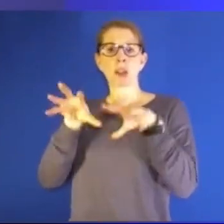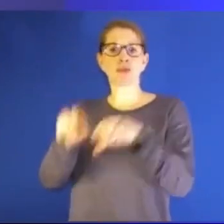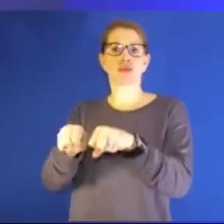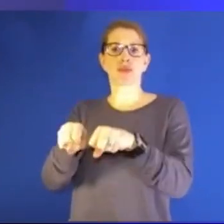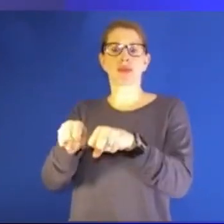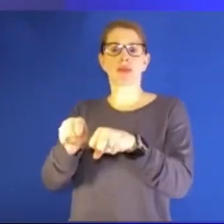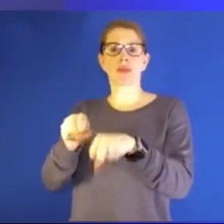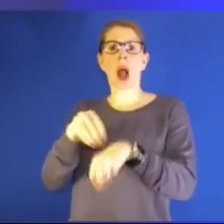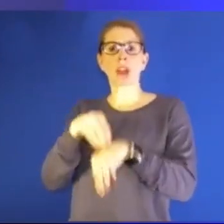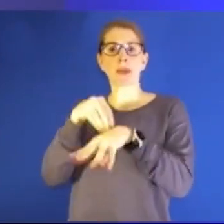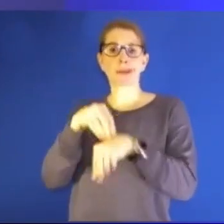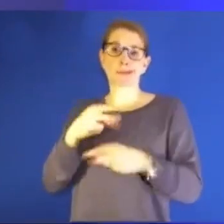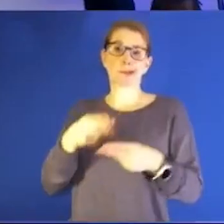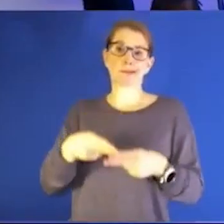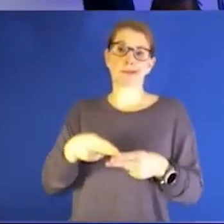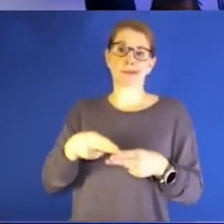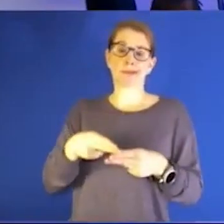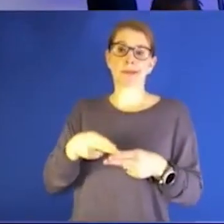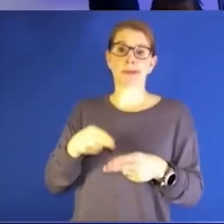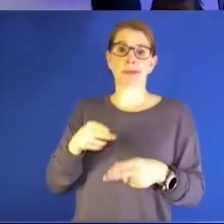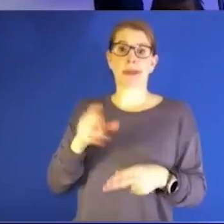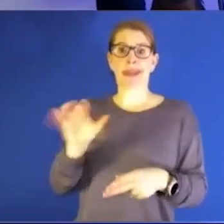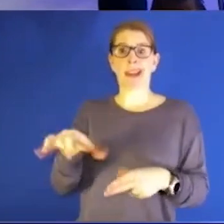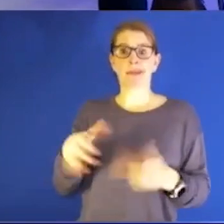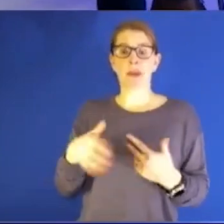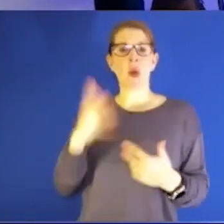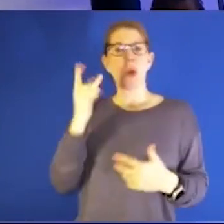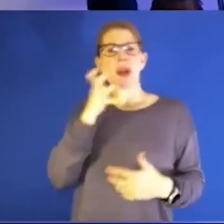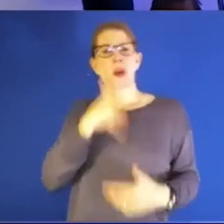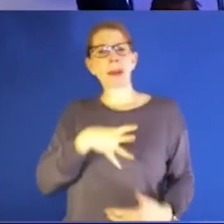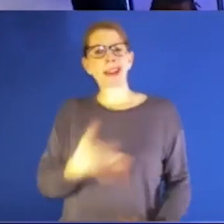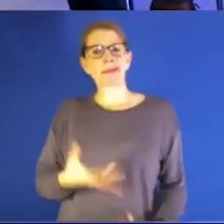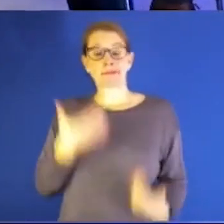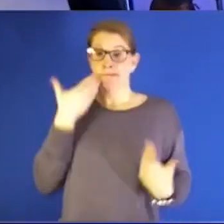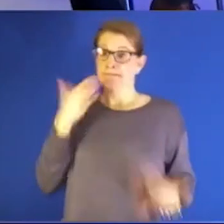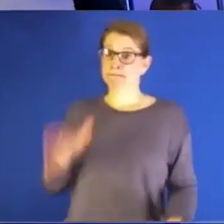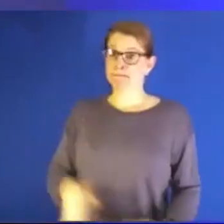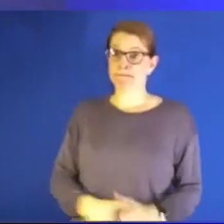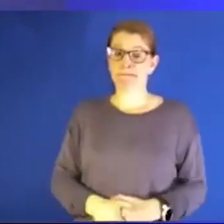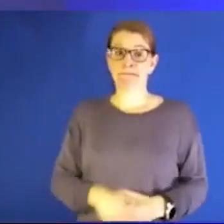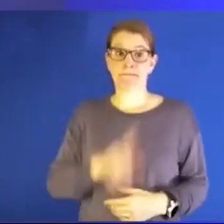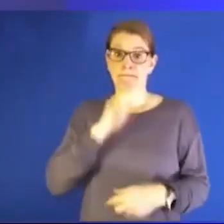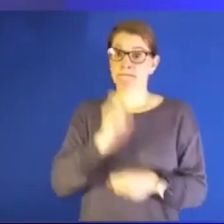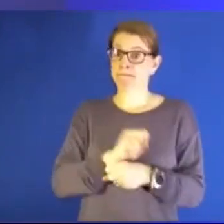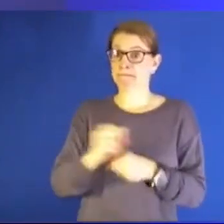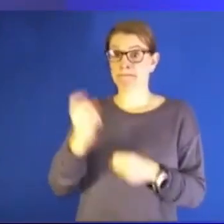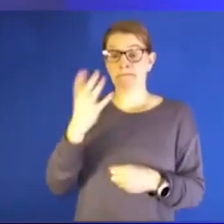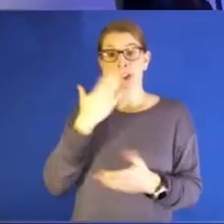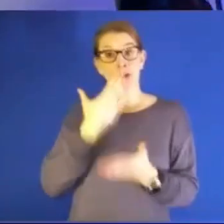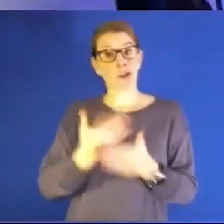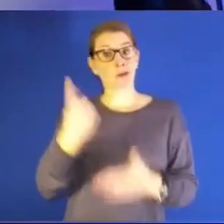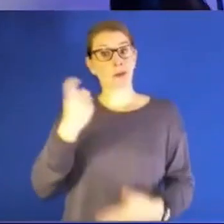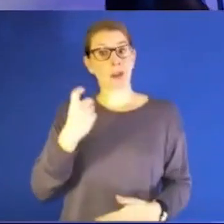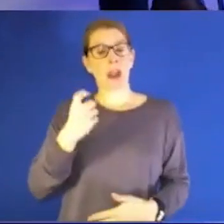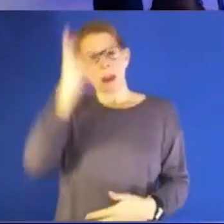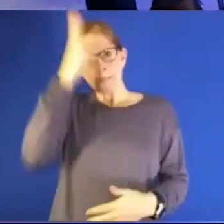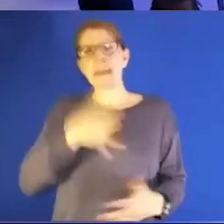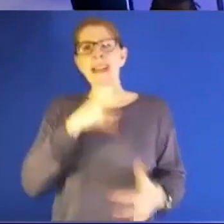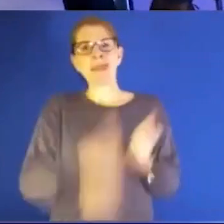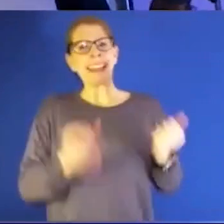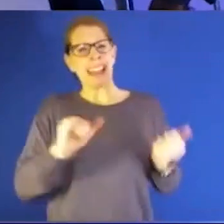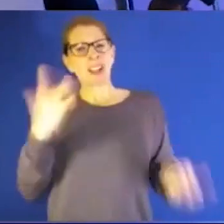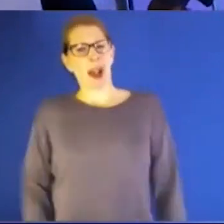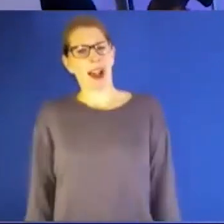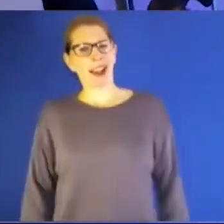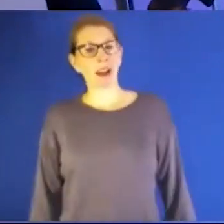named it that. So why women? We don't know. That's a really good question. The most common... Because men are cruel. That's what I'm glad you